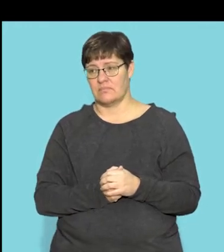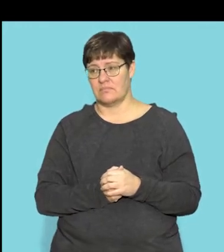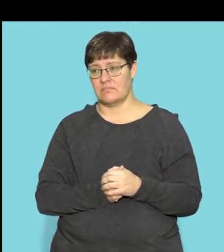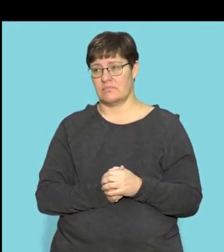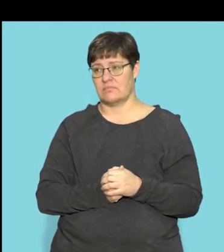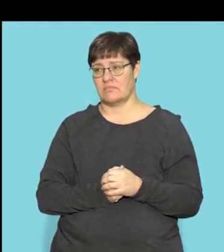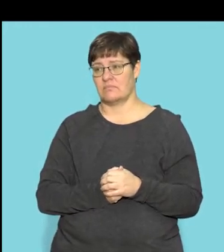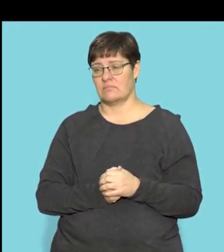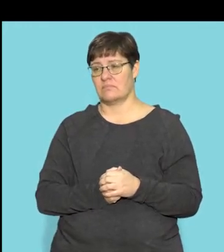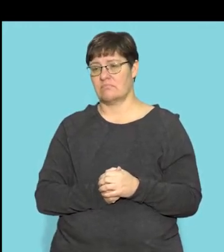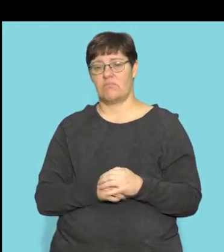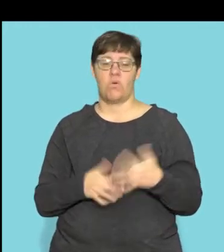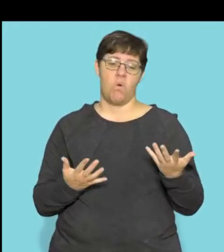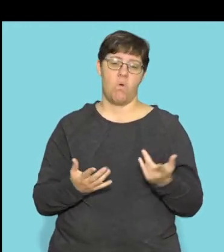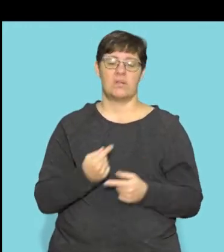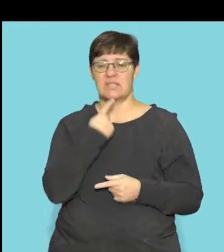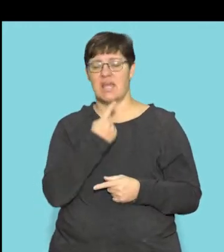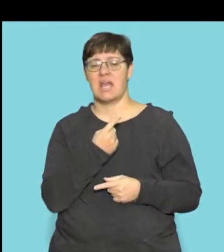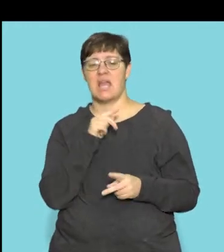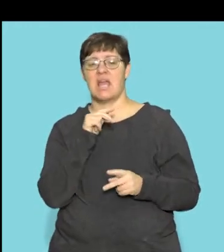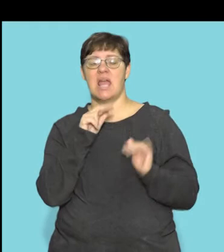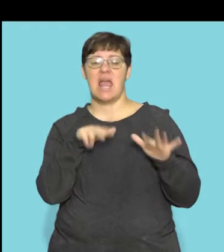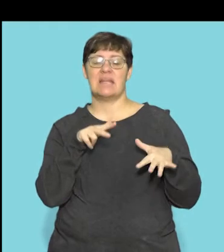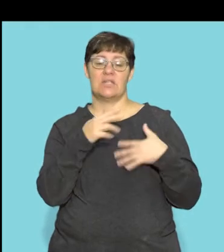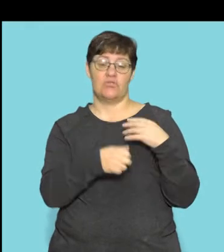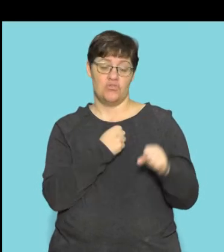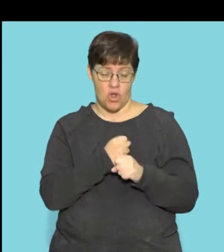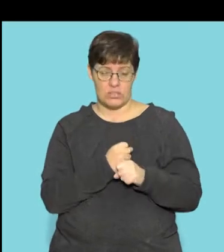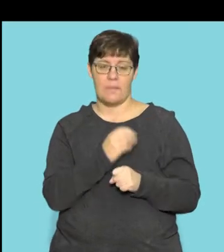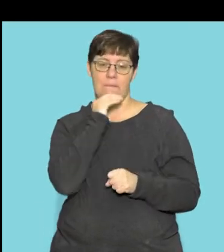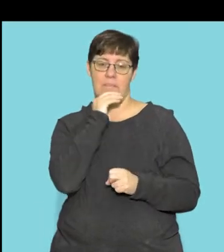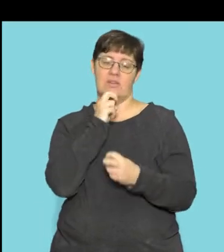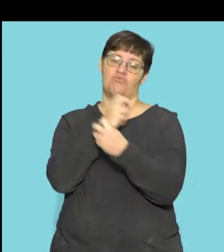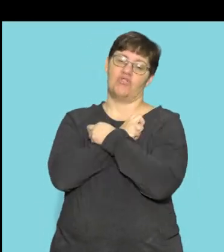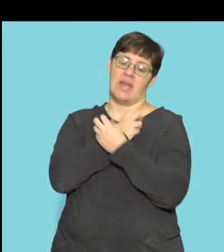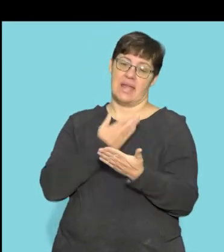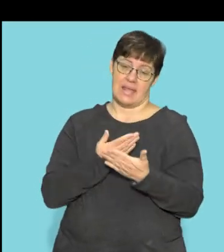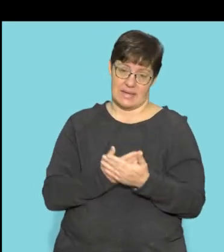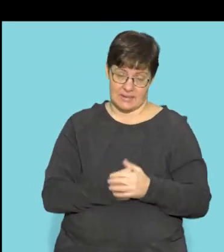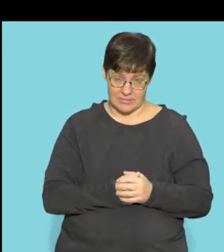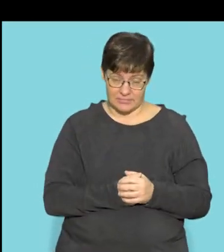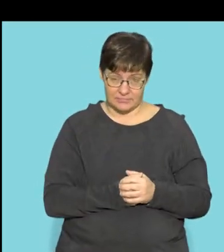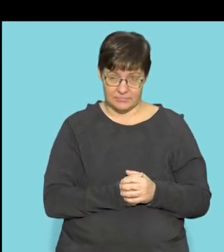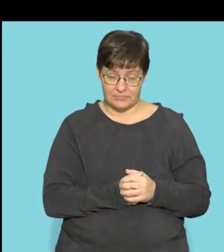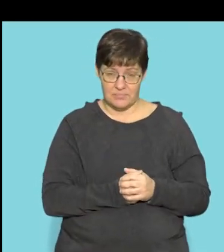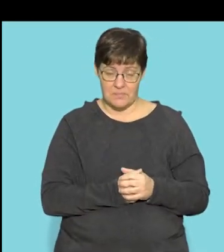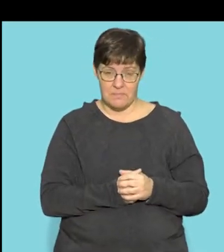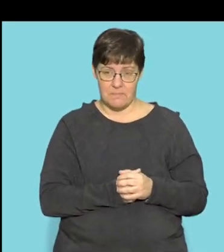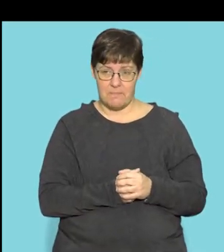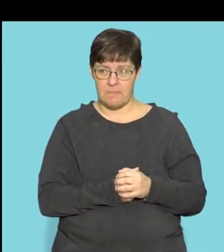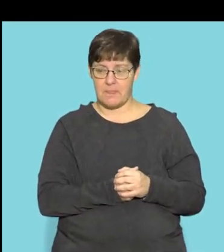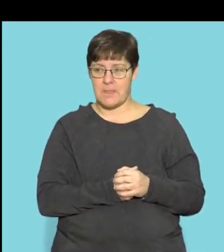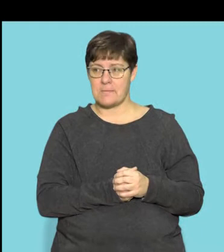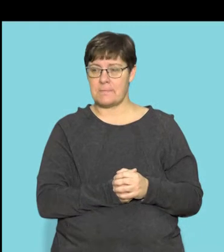Or you can say 18 years to retire, because that's what they had wanted us to do.